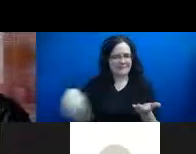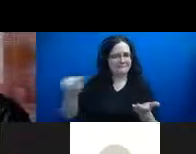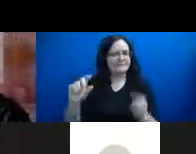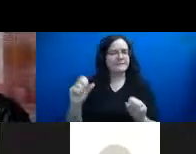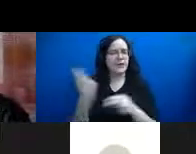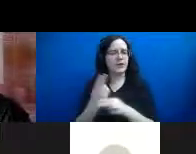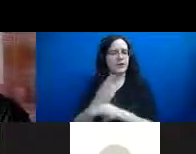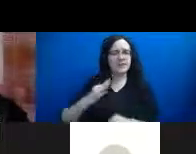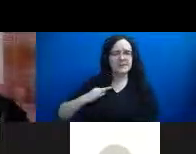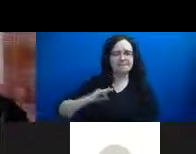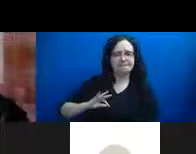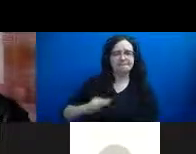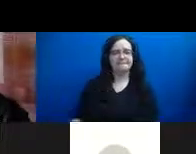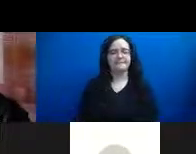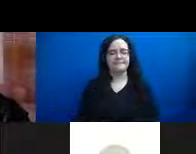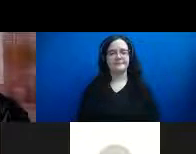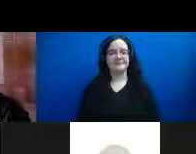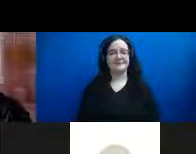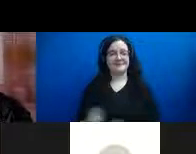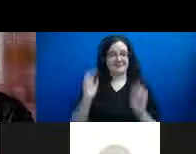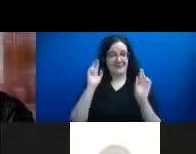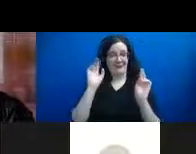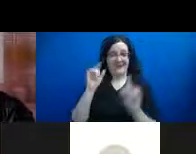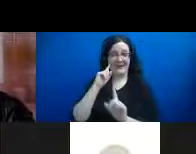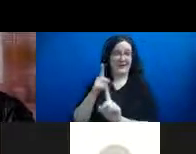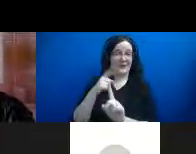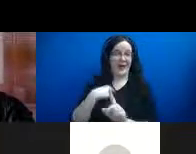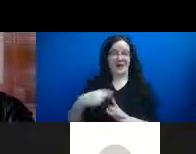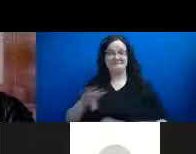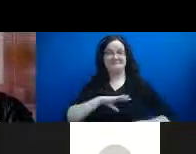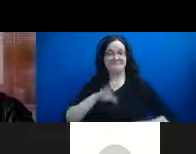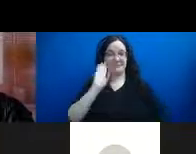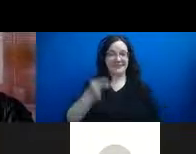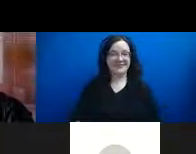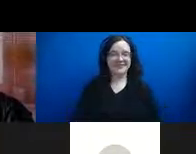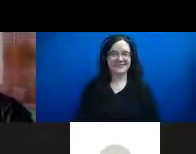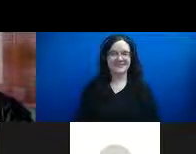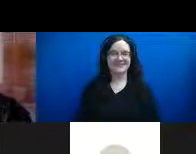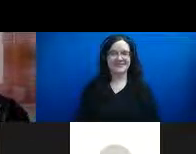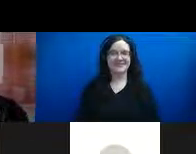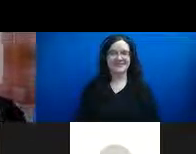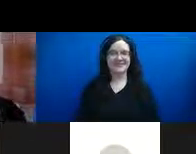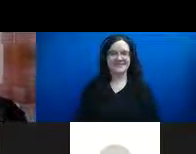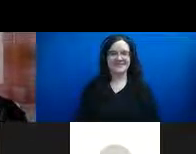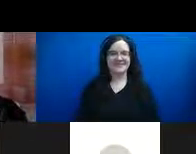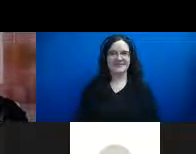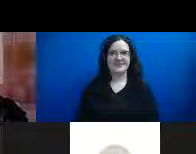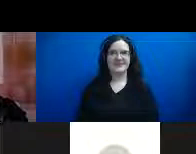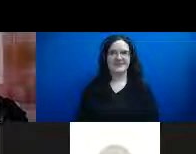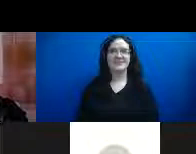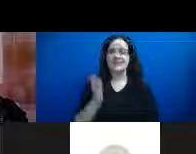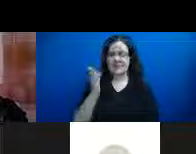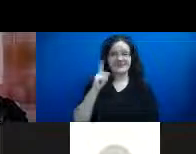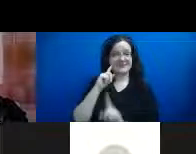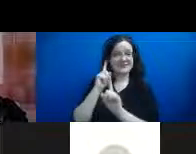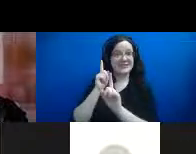so hopefully I'll be able to reach that goal. So the objectives,